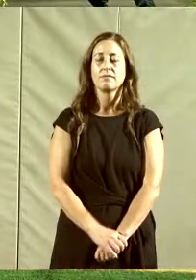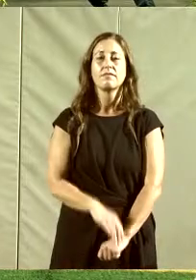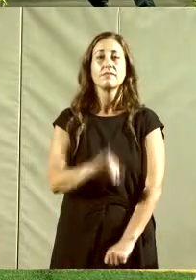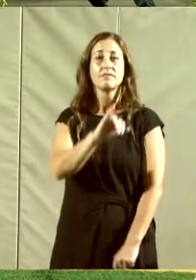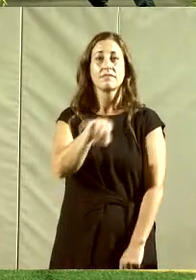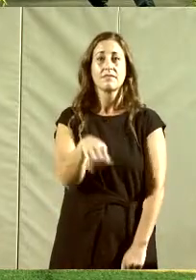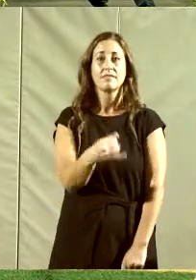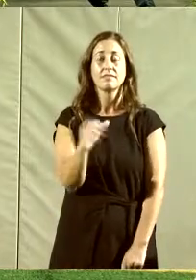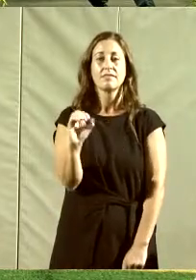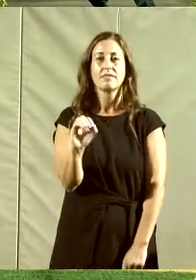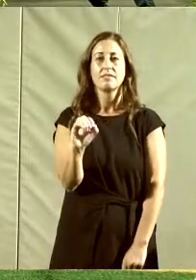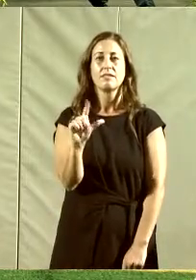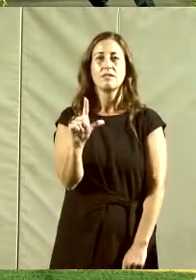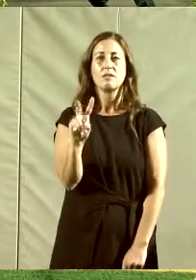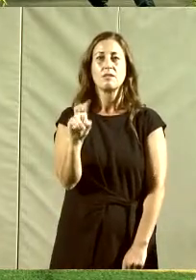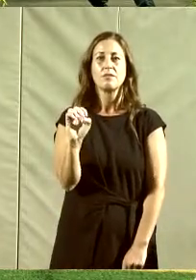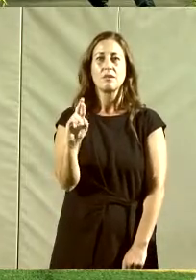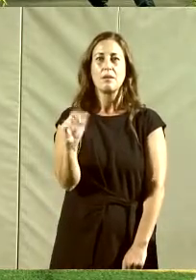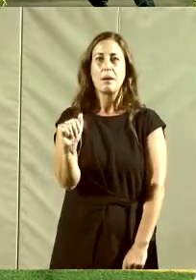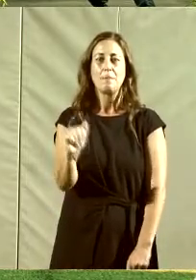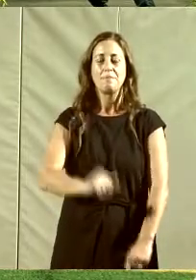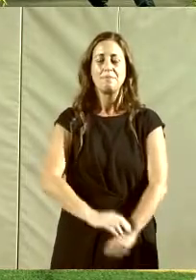Jocelyn Cristal Olvera.